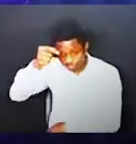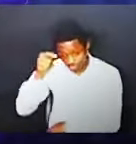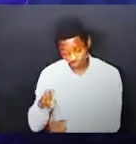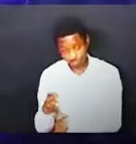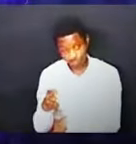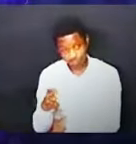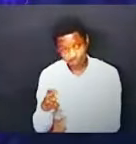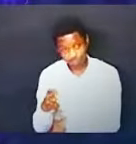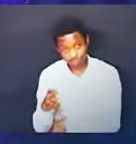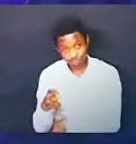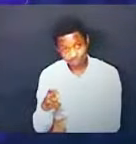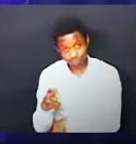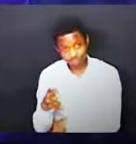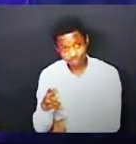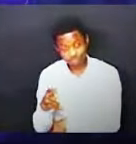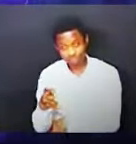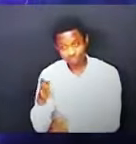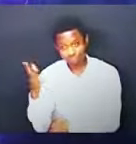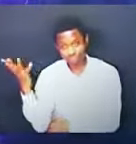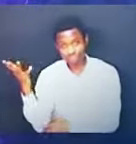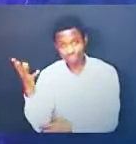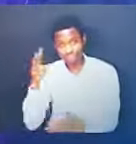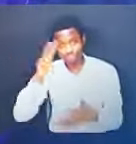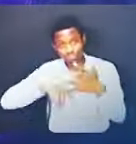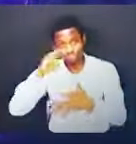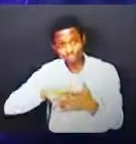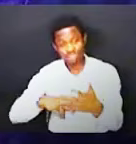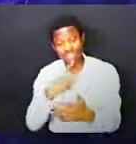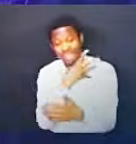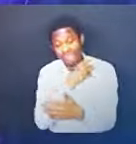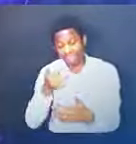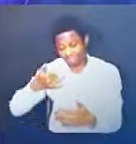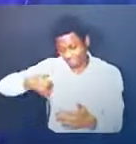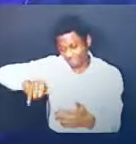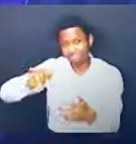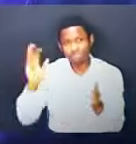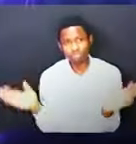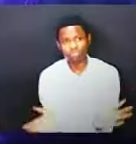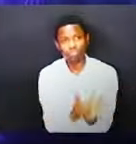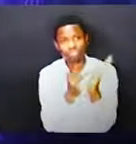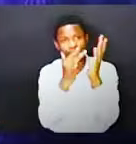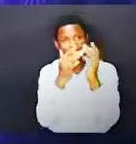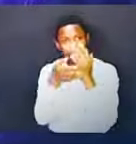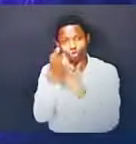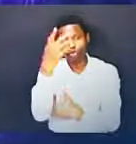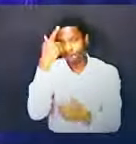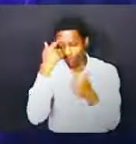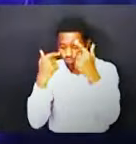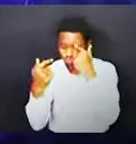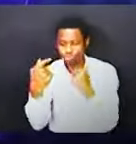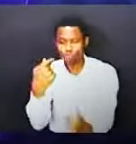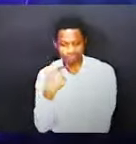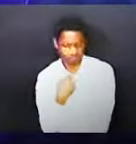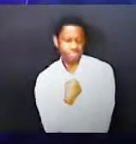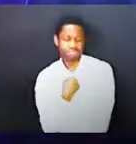Verse 24. Now shall we shout this one? And they praise God because of me, Paul. They praise God. Me